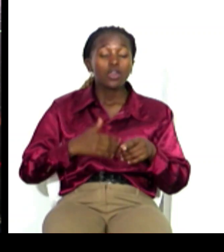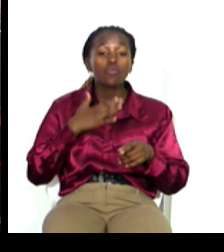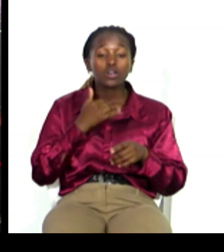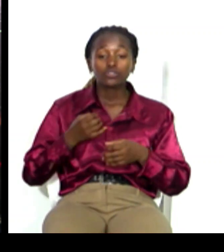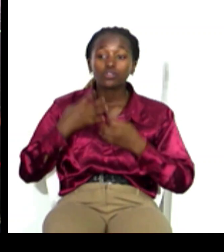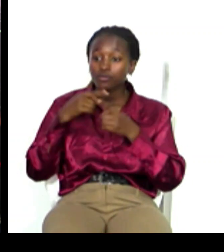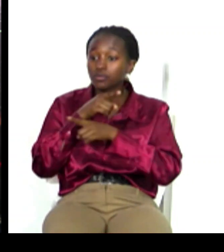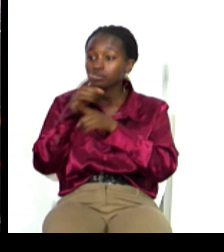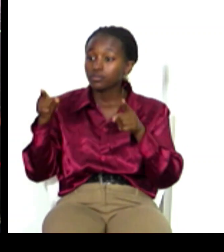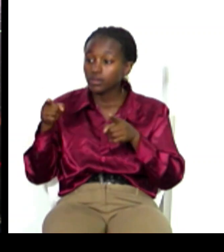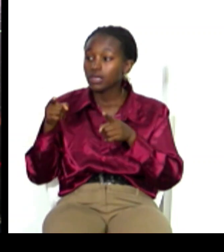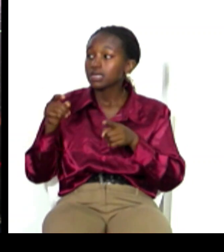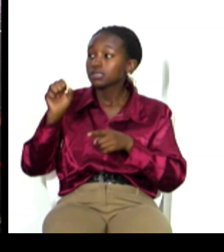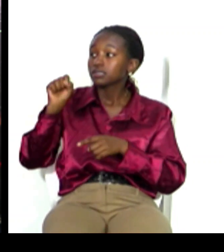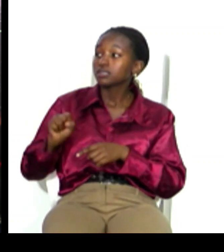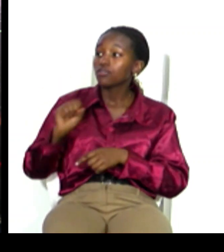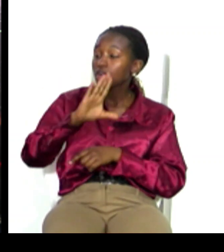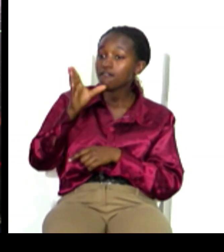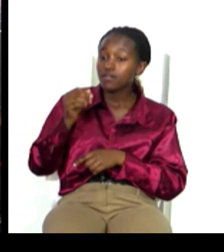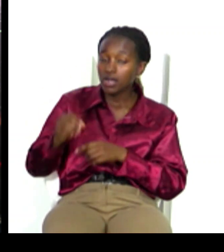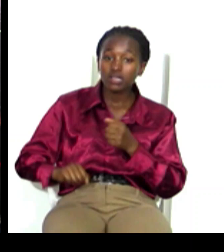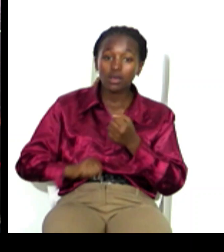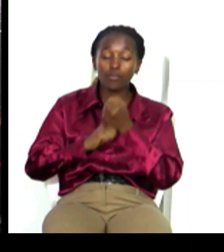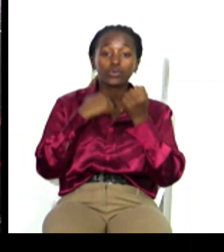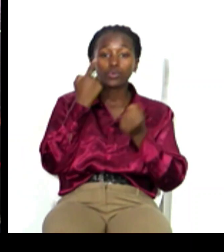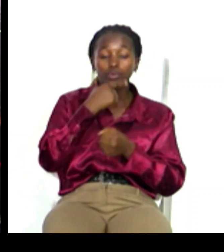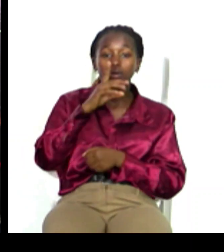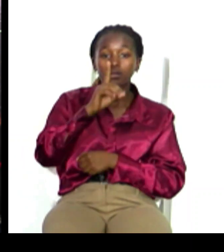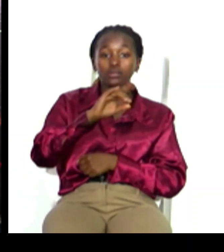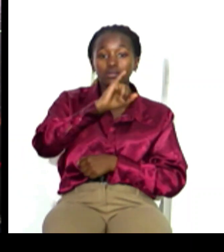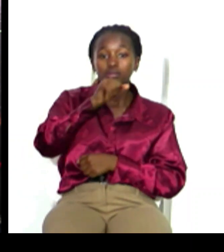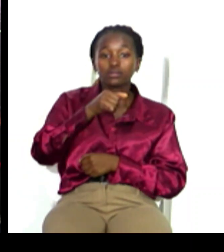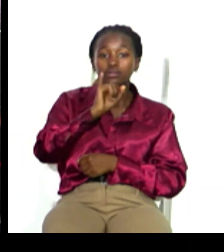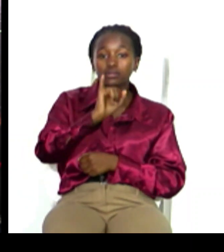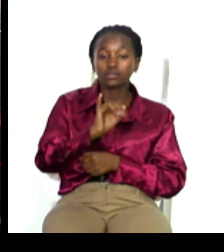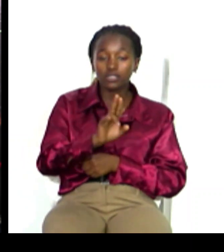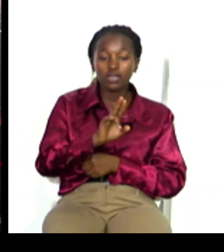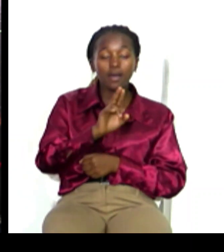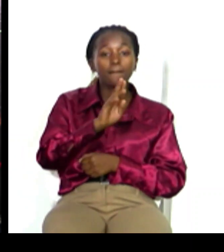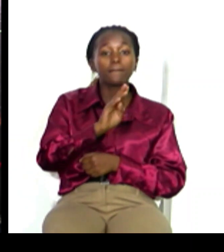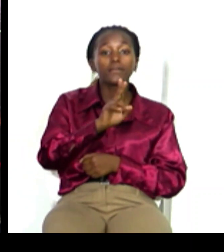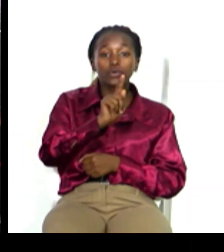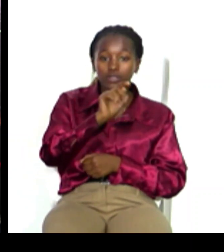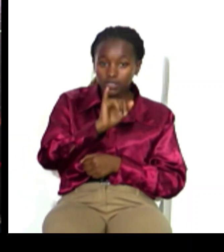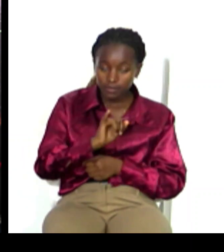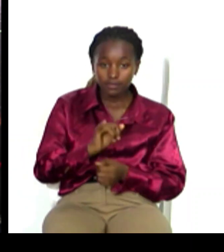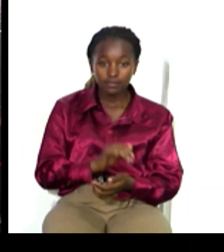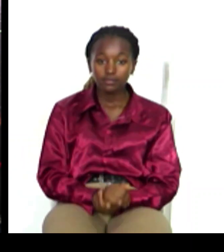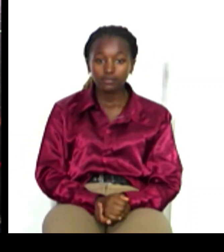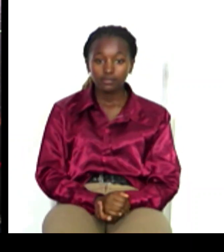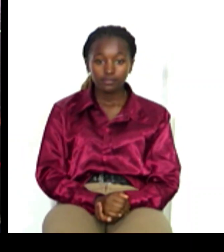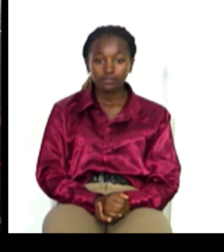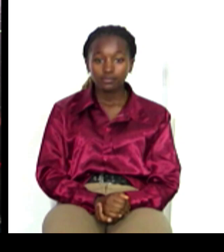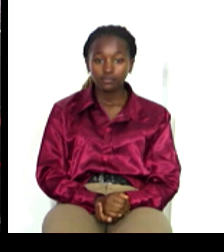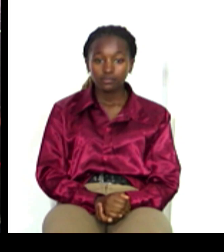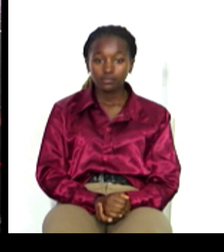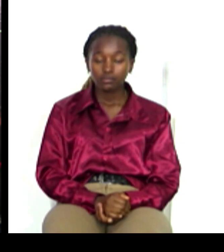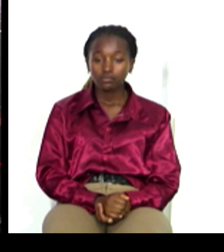South Africa is going to vote for Djibouti. Why? Interesting. Why? You know very well